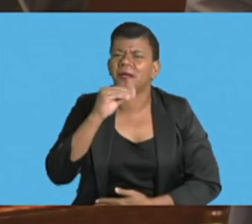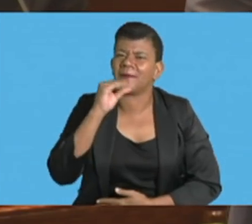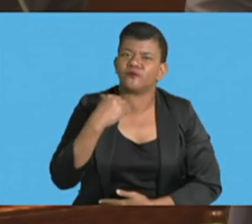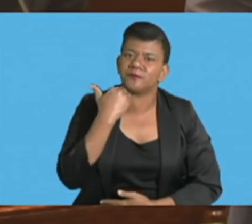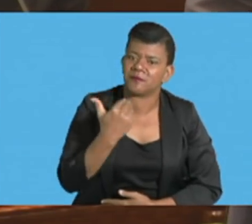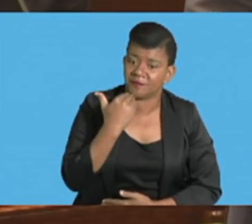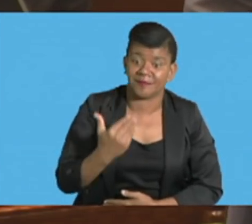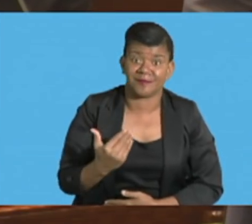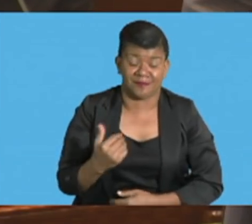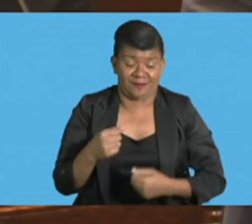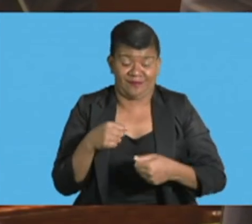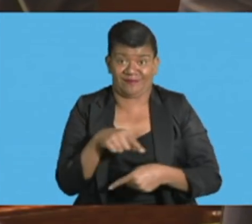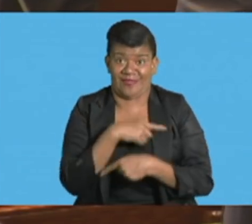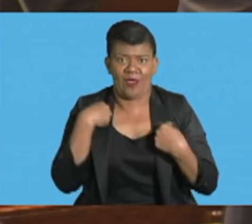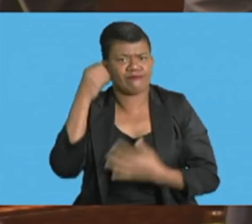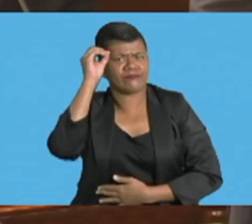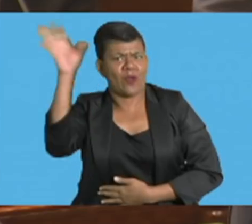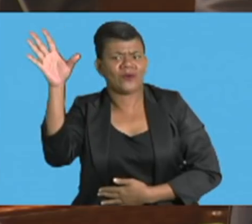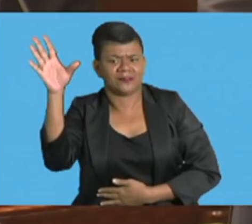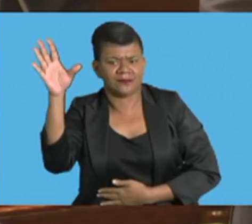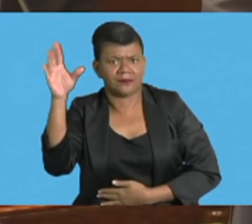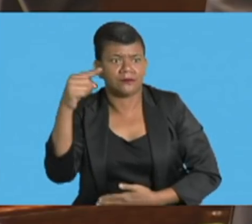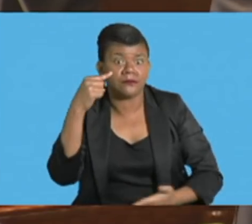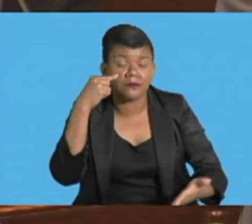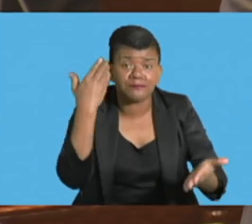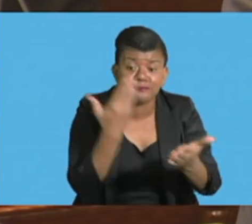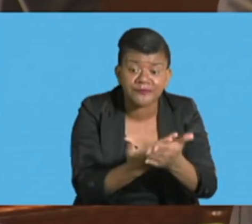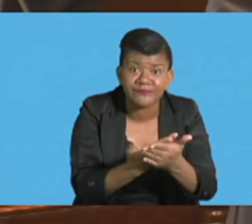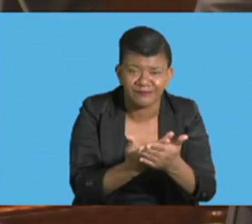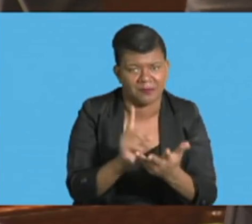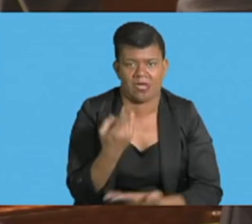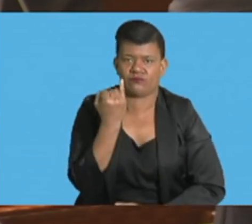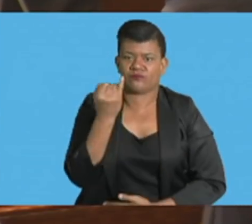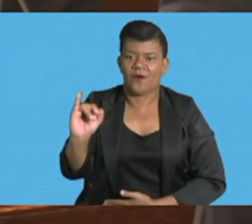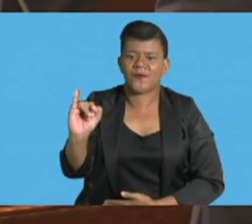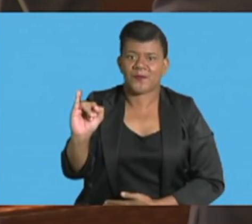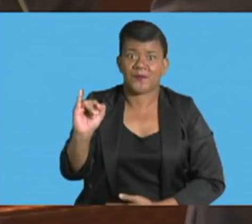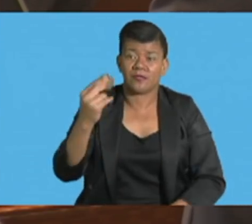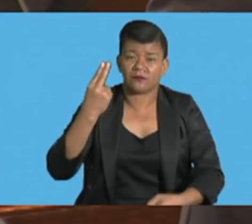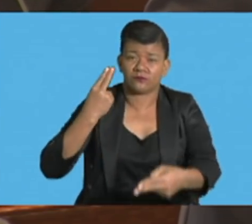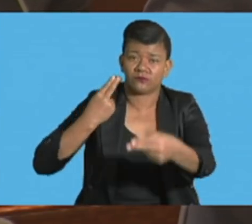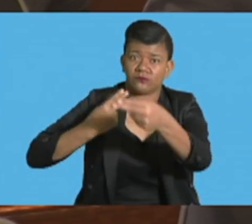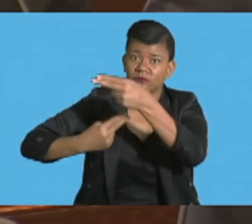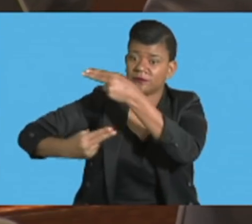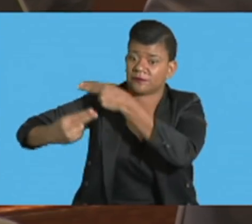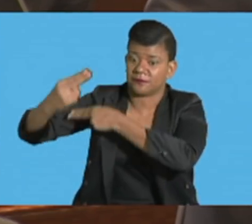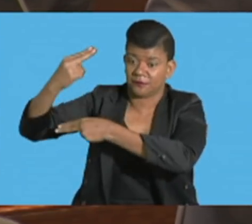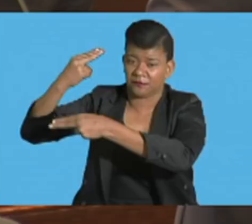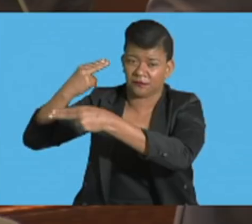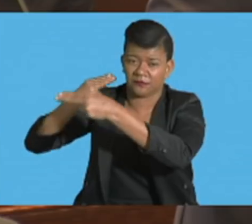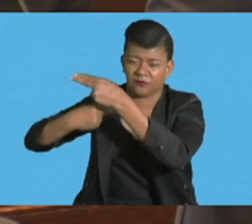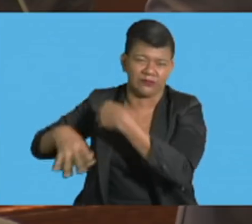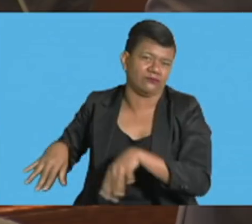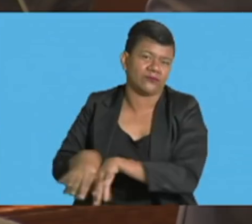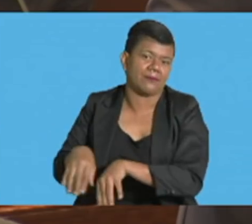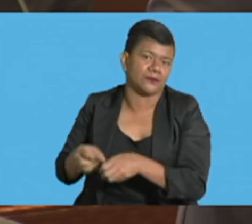of those who were proven wrong. After all, history renders them meaningless. Can you